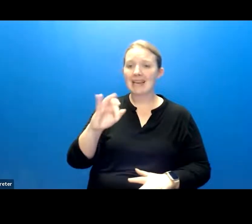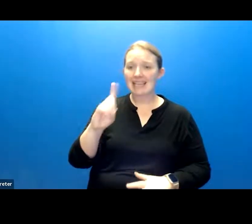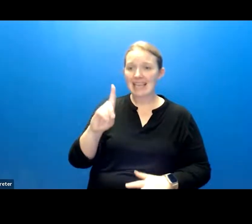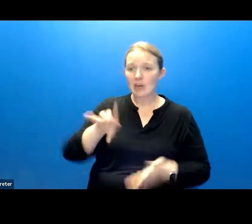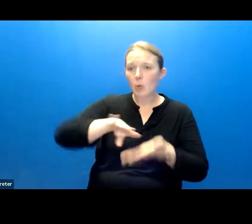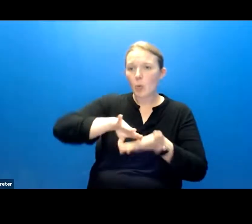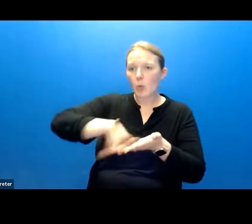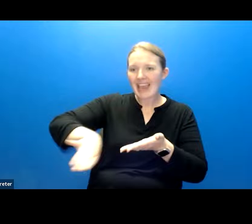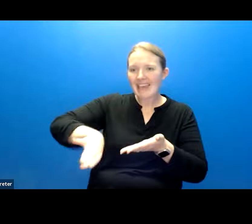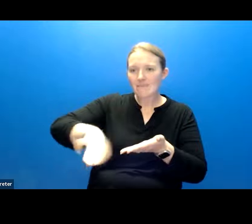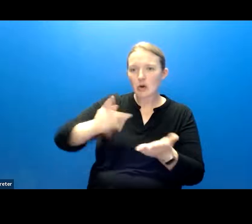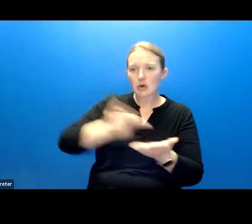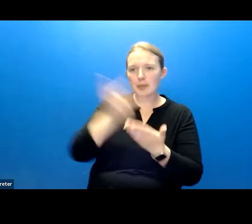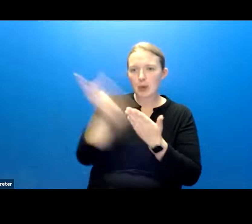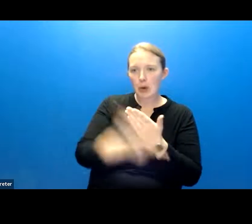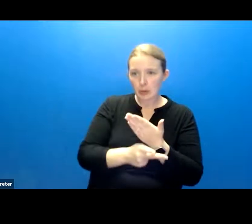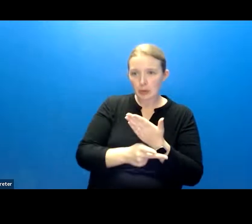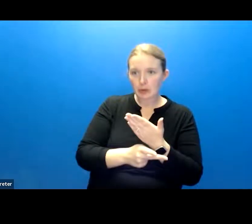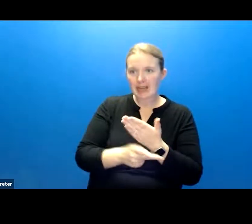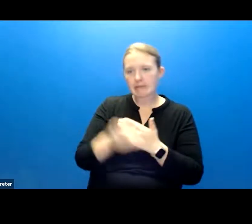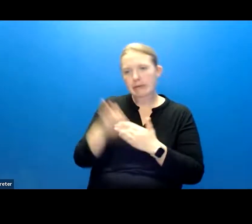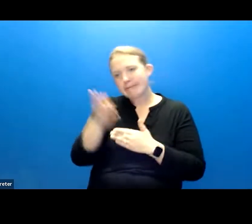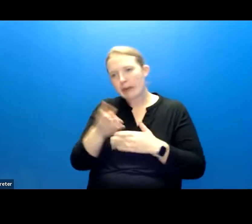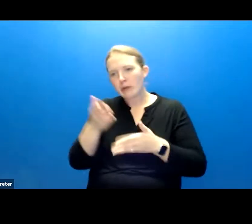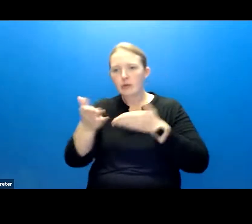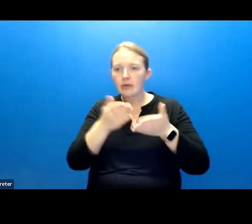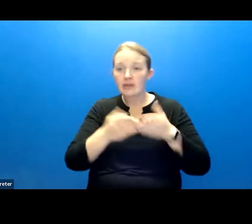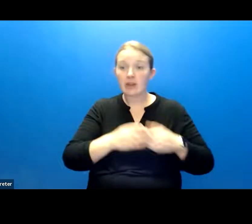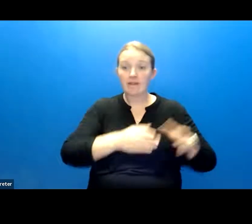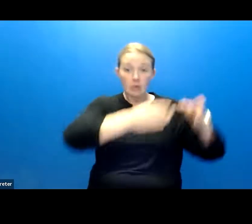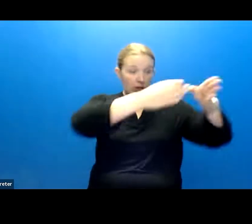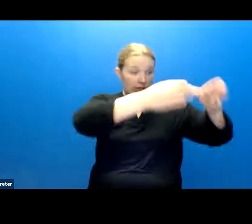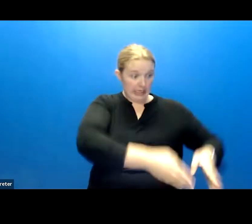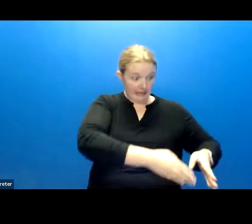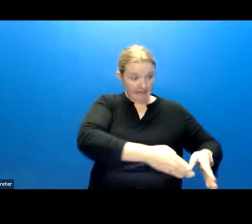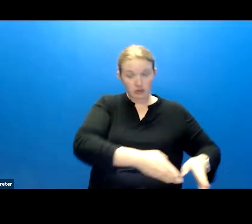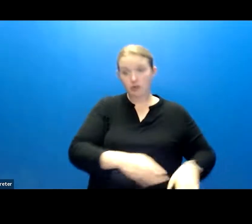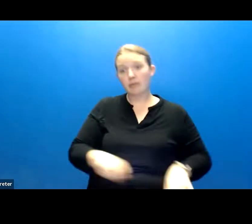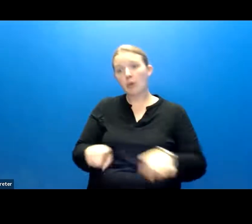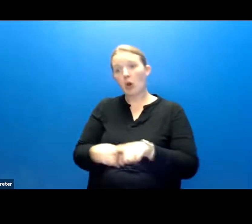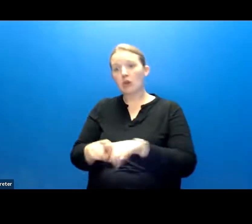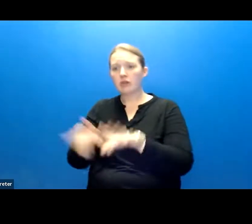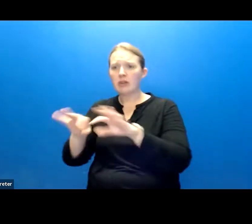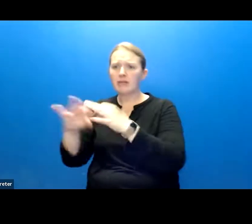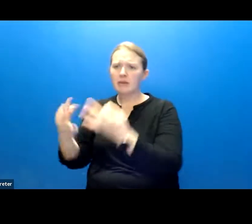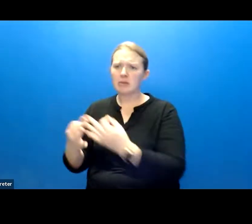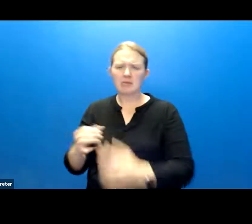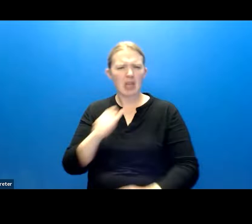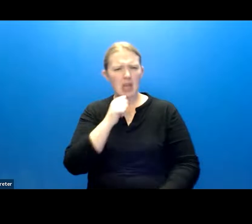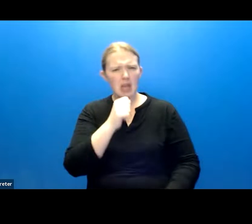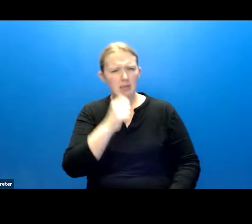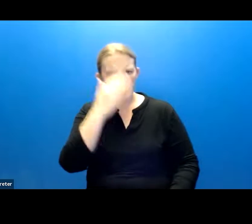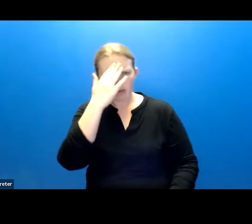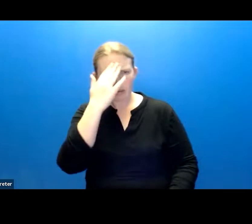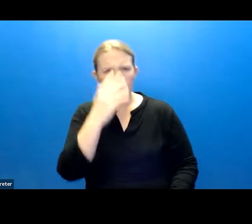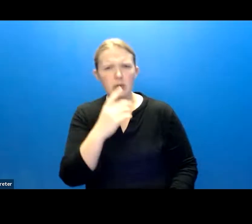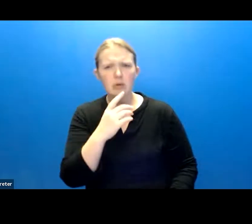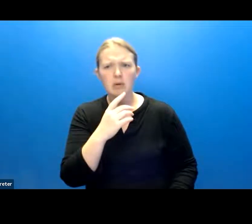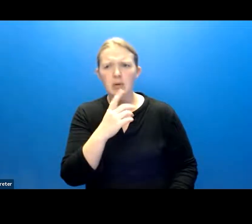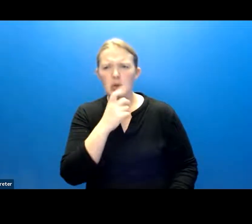programs / services to individuals and family members? I'm not familiar. Who asked that